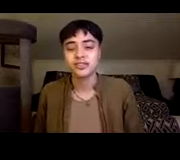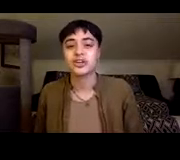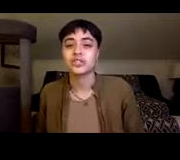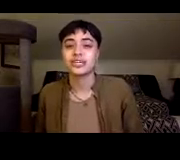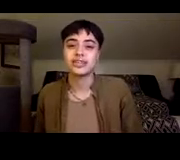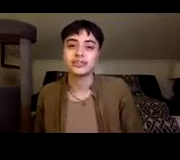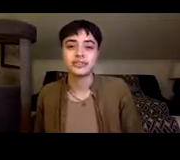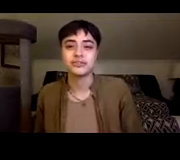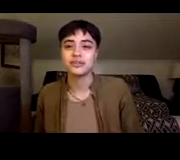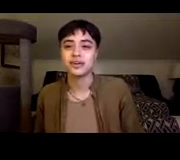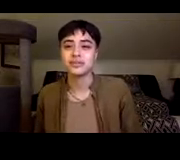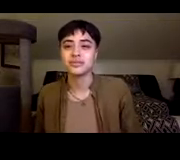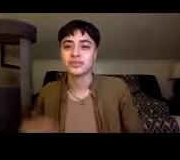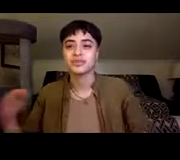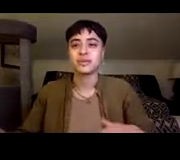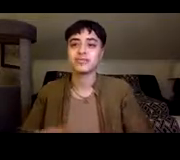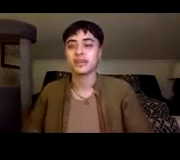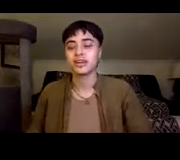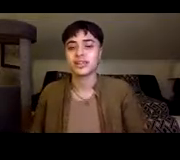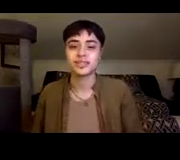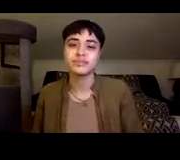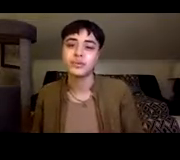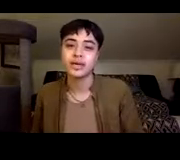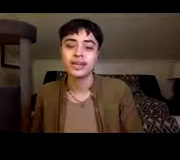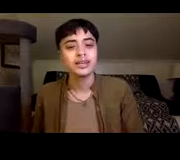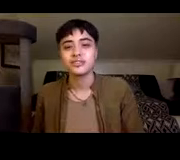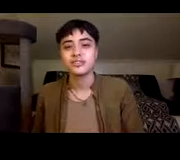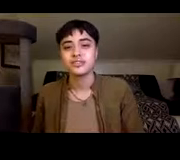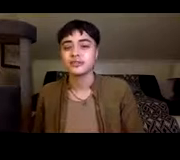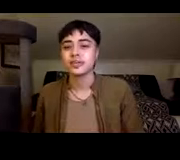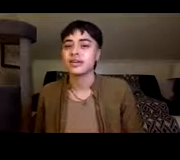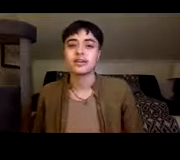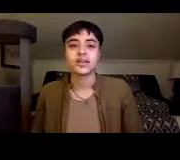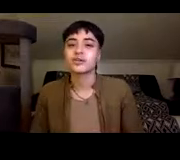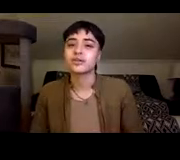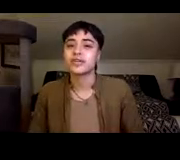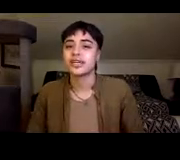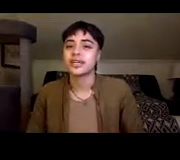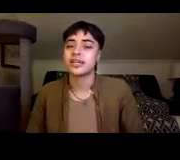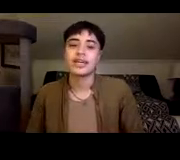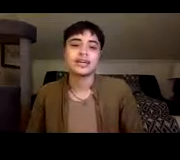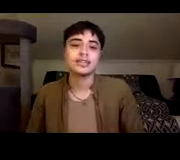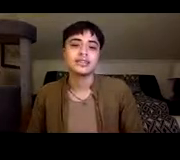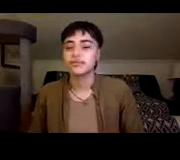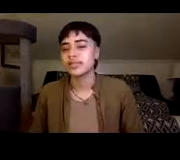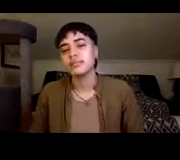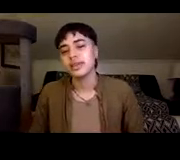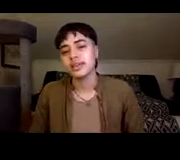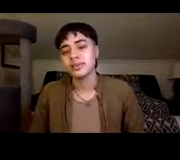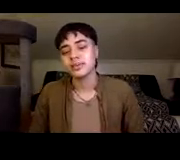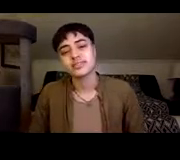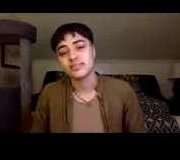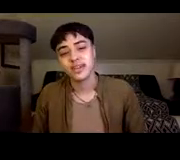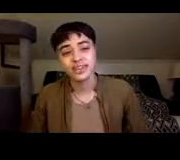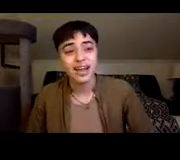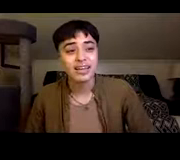really struggling to sort of pivot in this moment to do like online ordering and curbside pickup